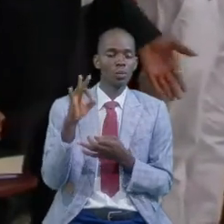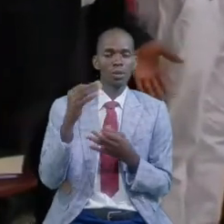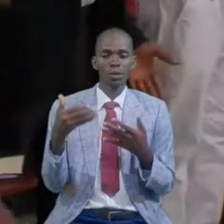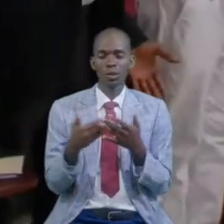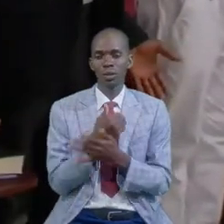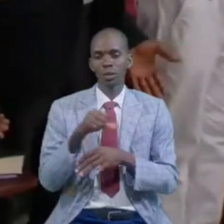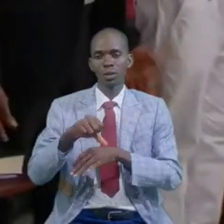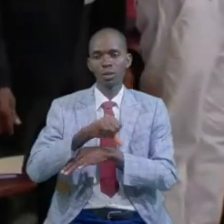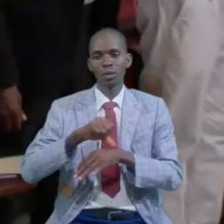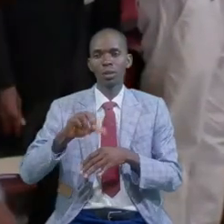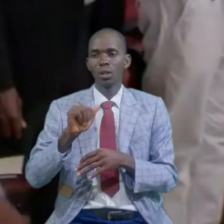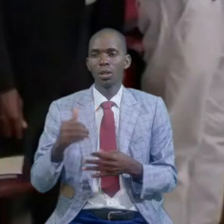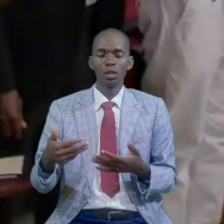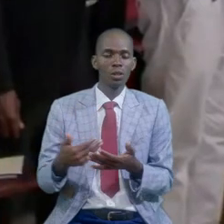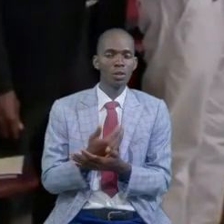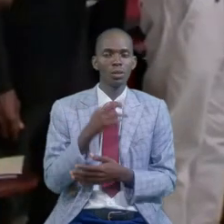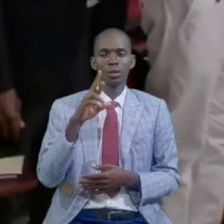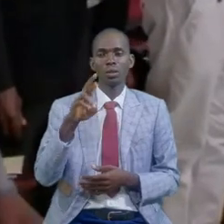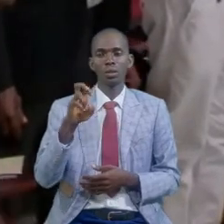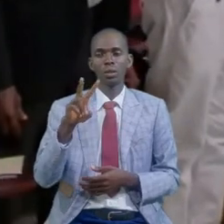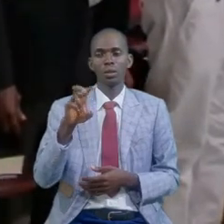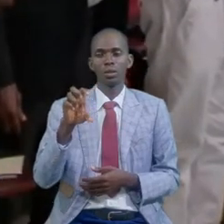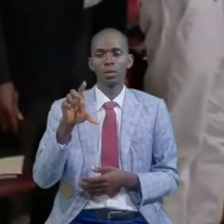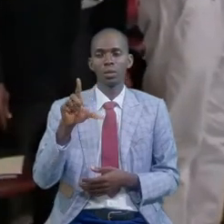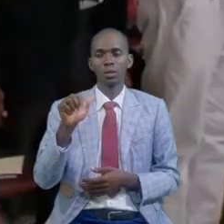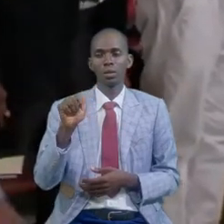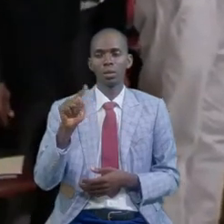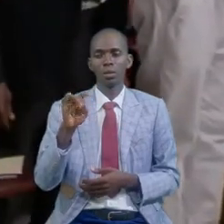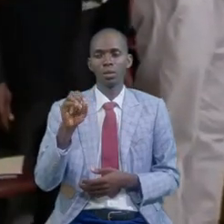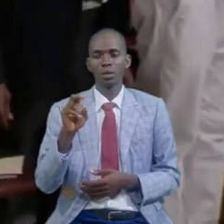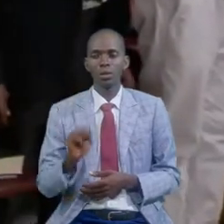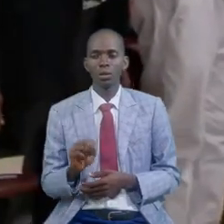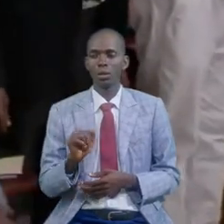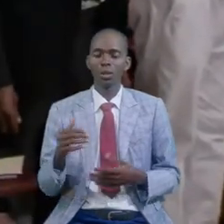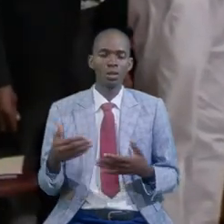a new revelation, a new strength,